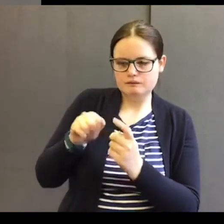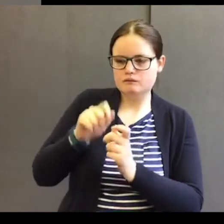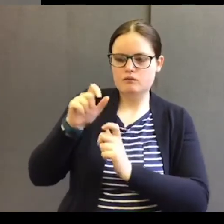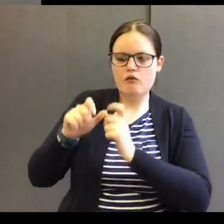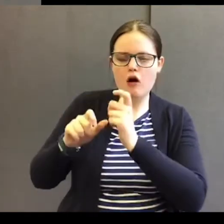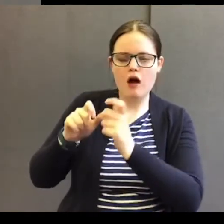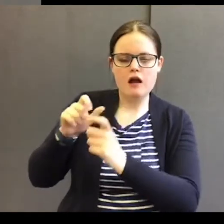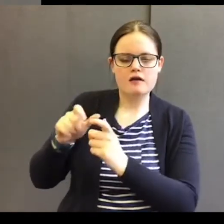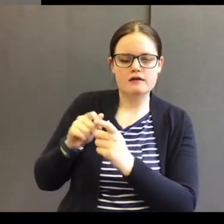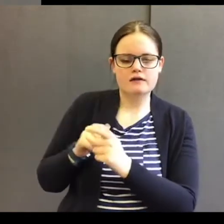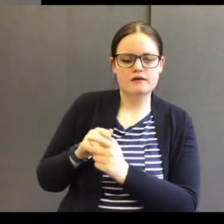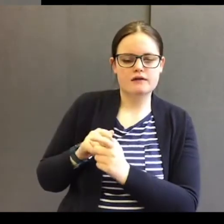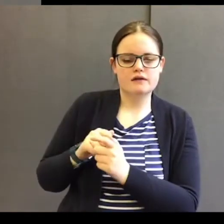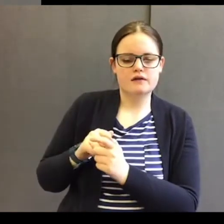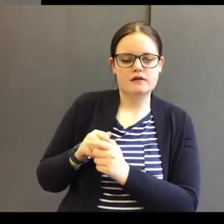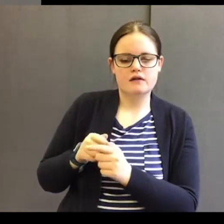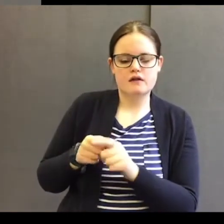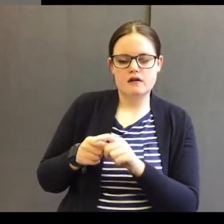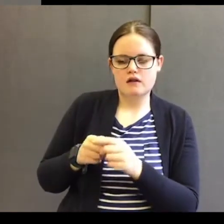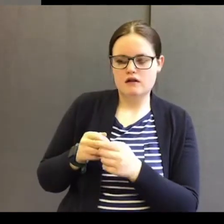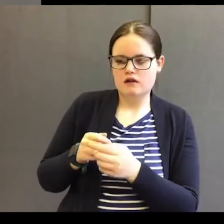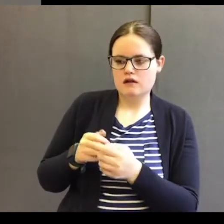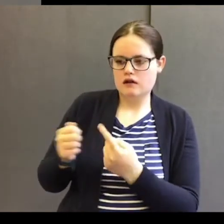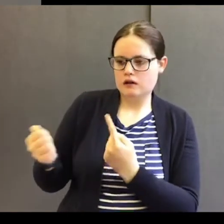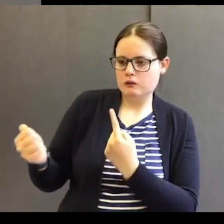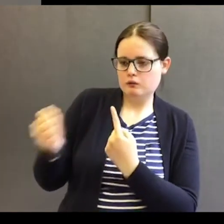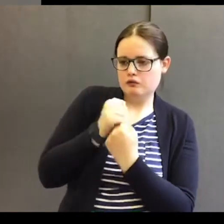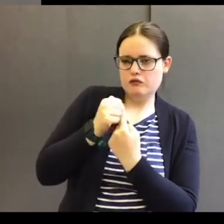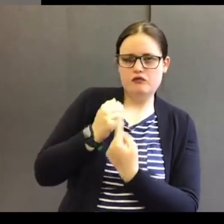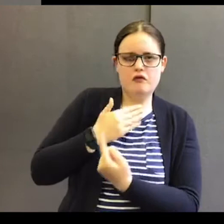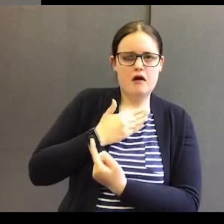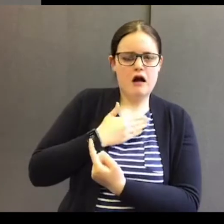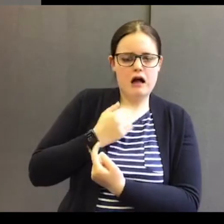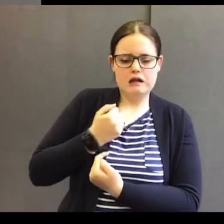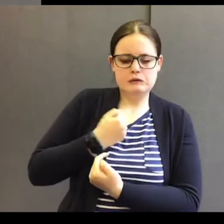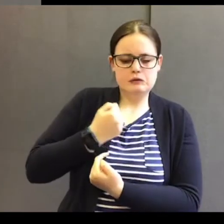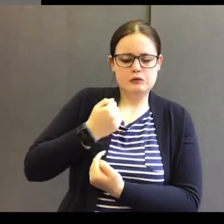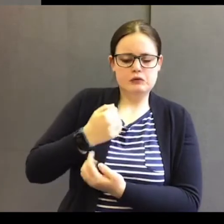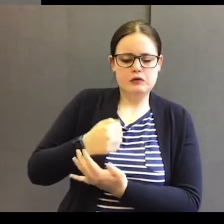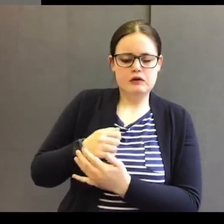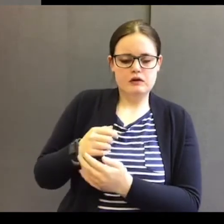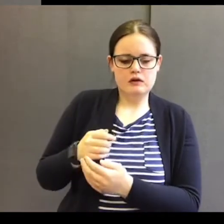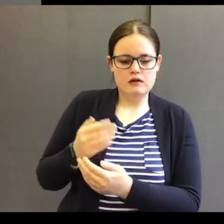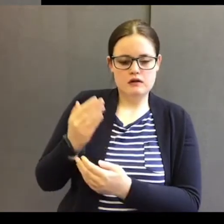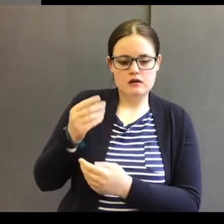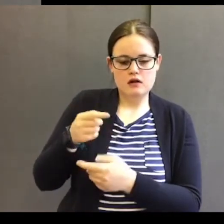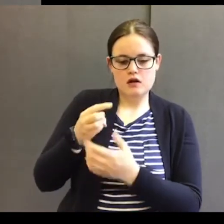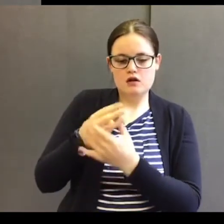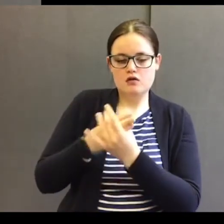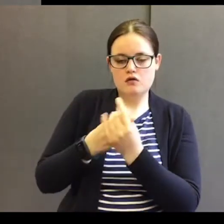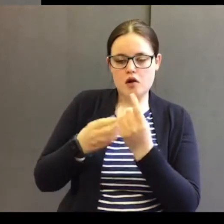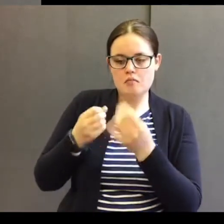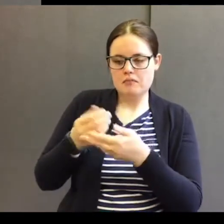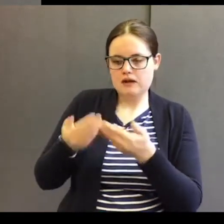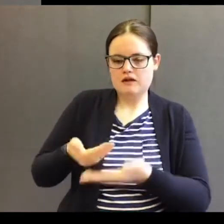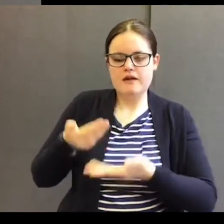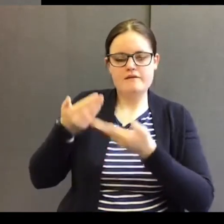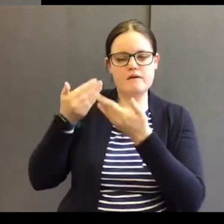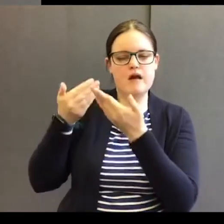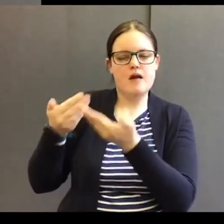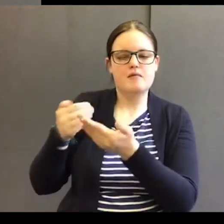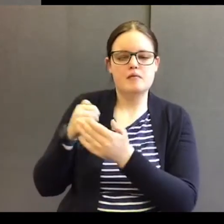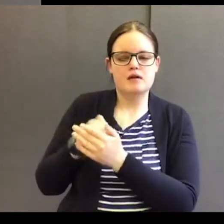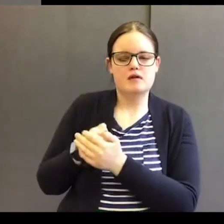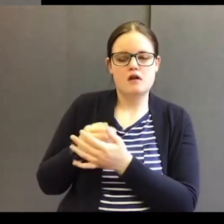and takes the words and convicts the heart. Him hath